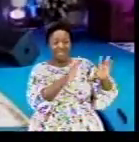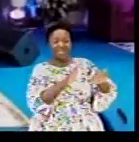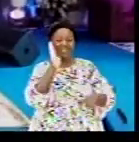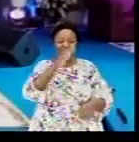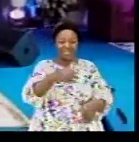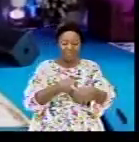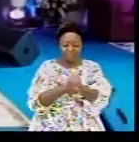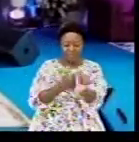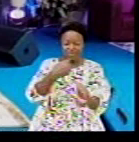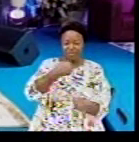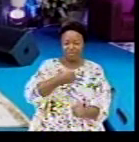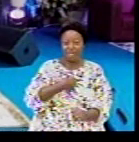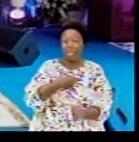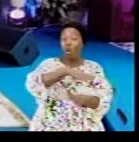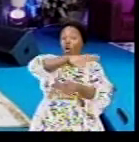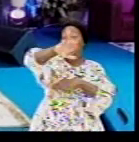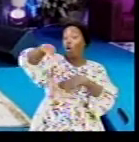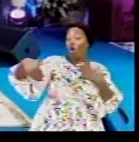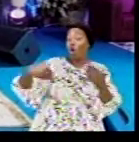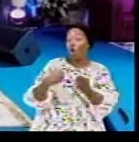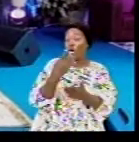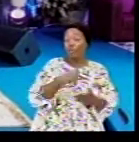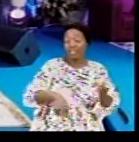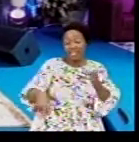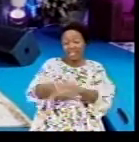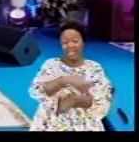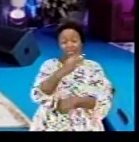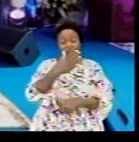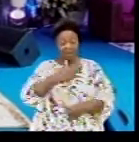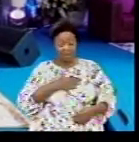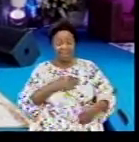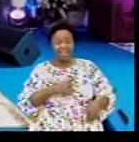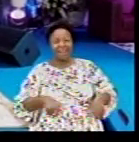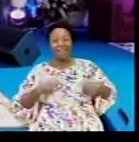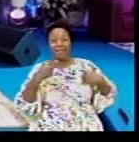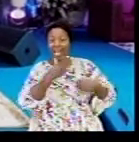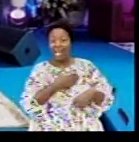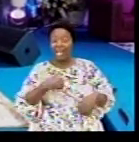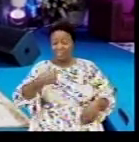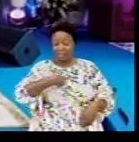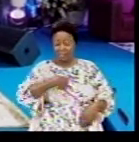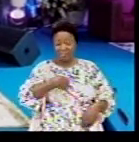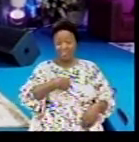me all the days of my life.